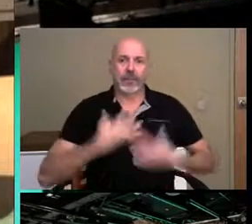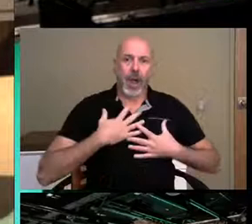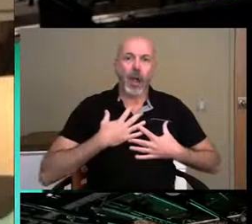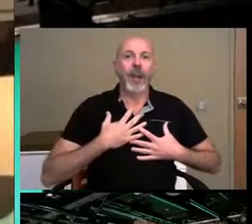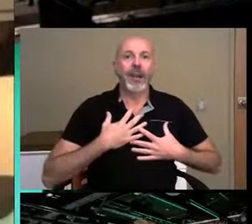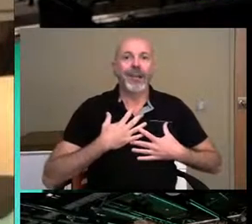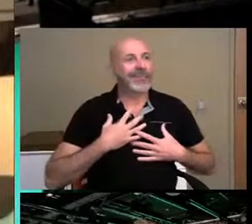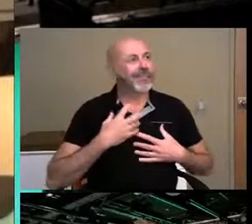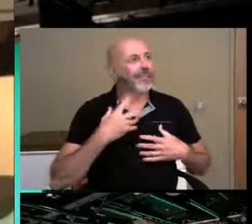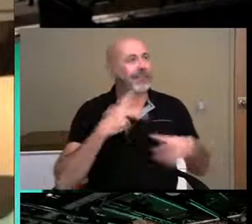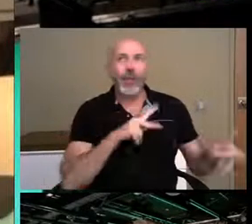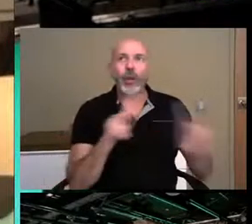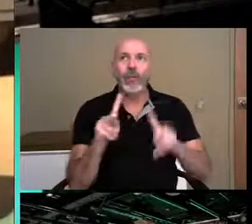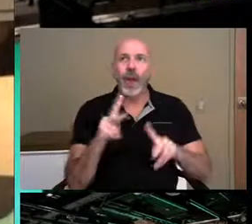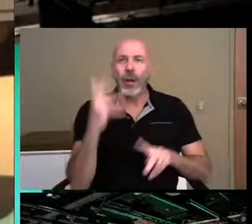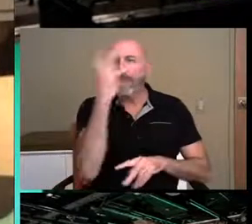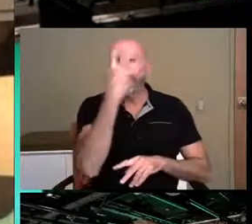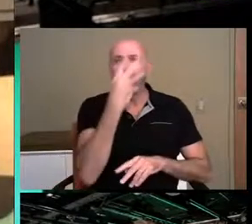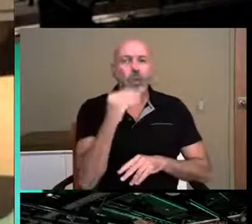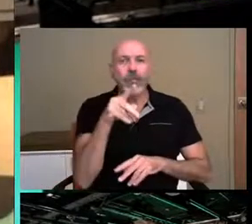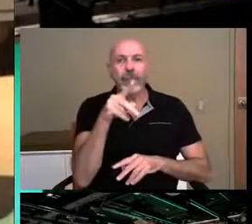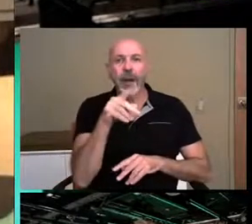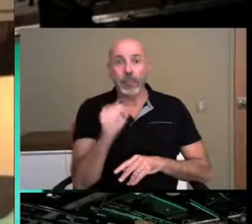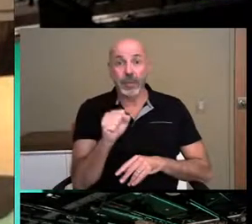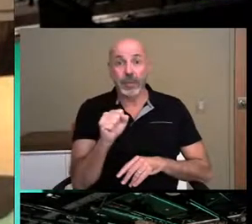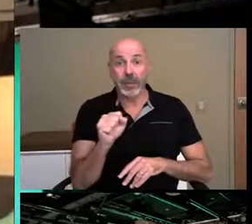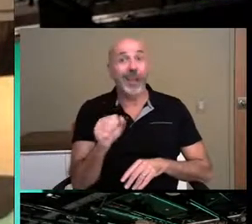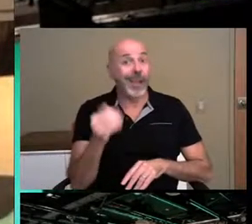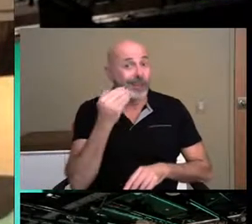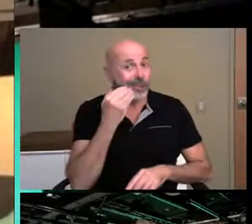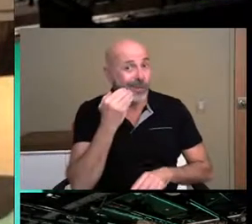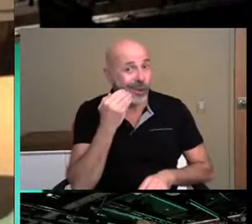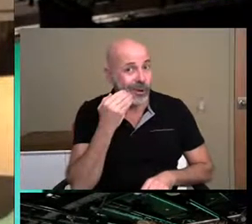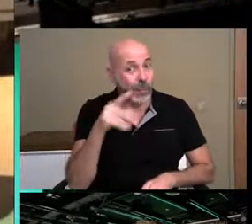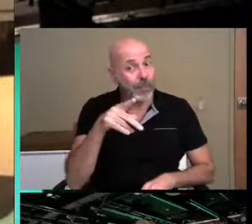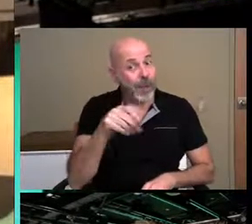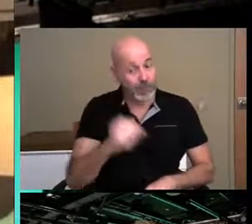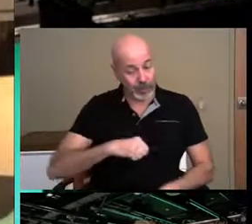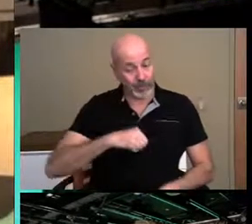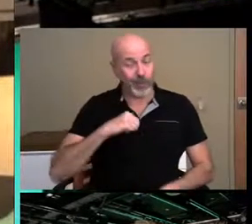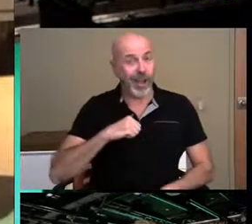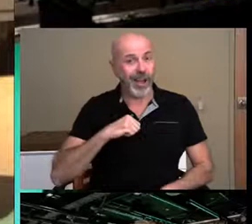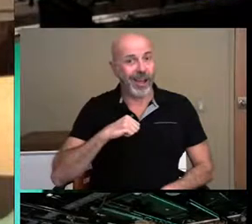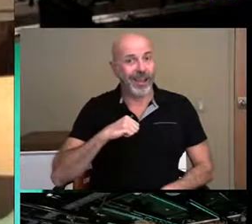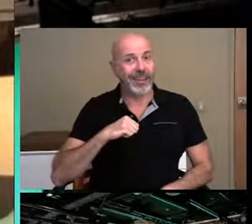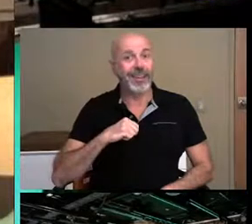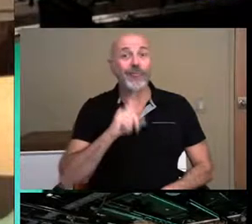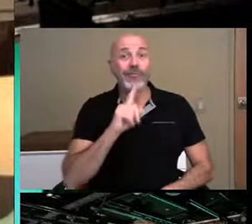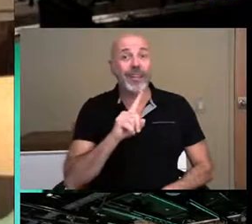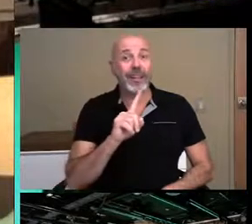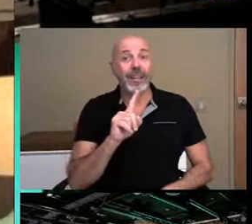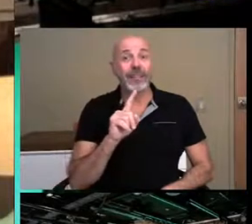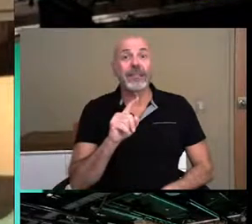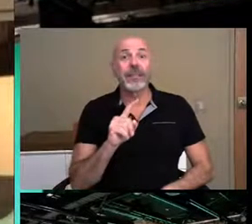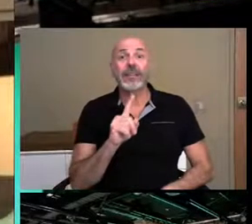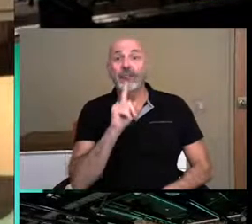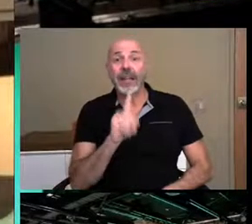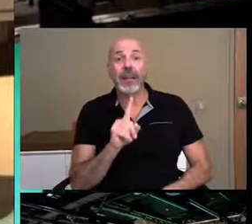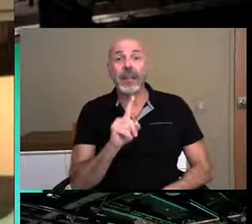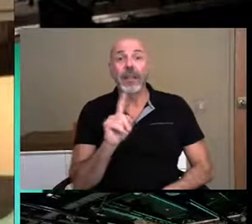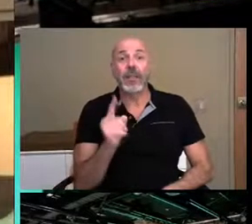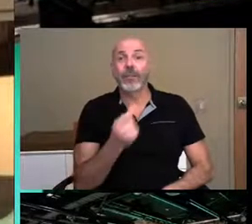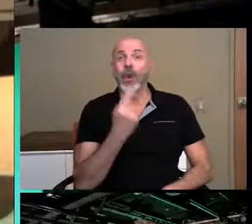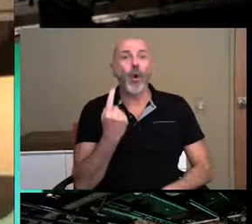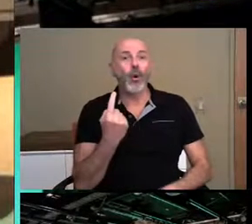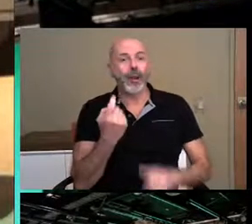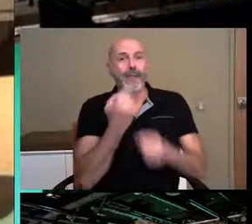of Palm Springs and just the acceptance. And as we know, Palm Springs Pride is the only last free